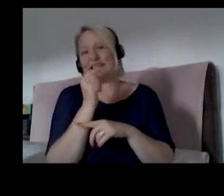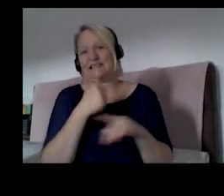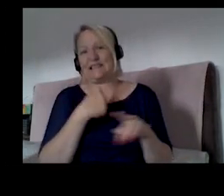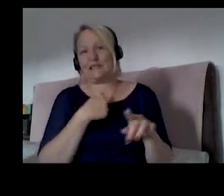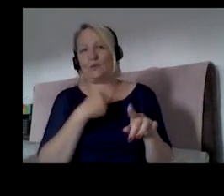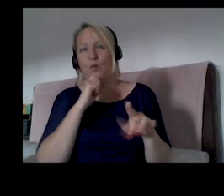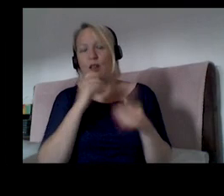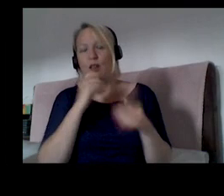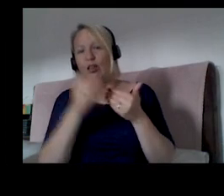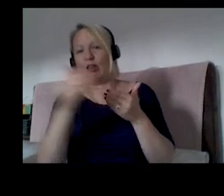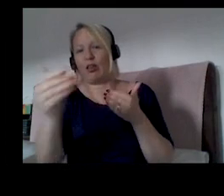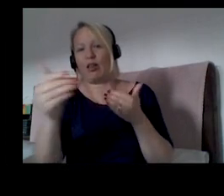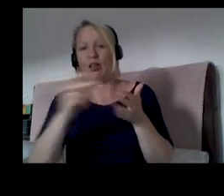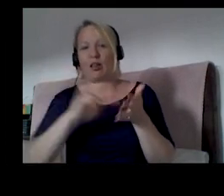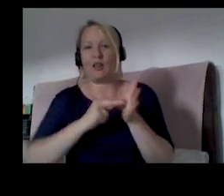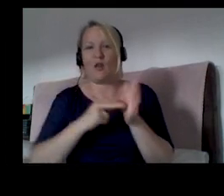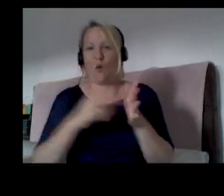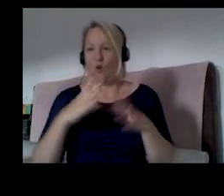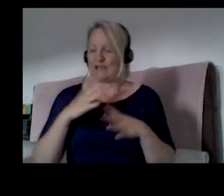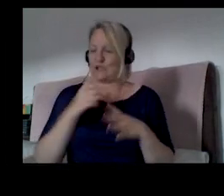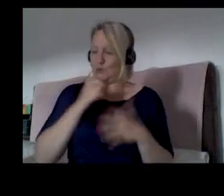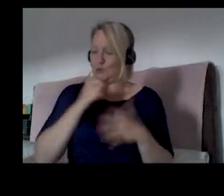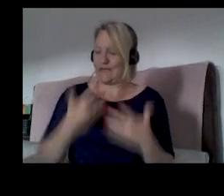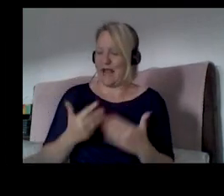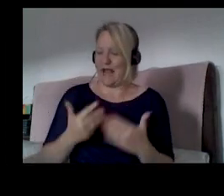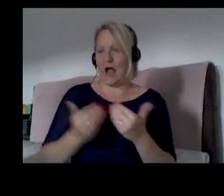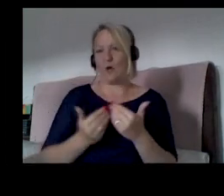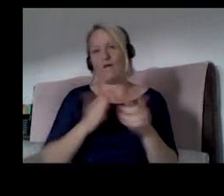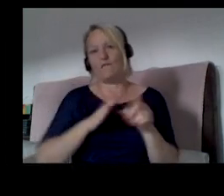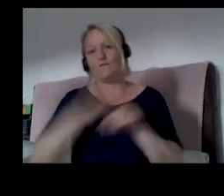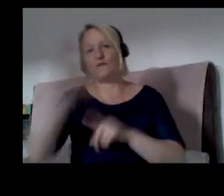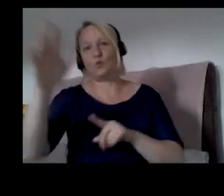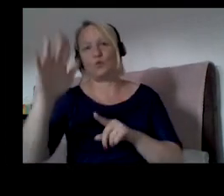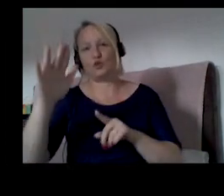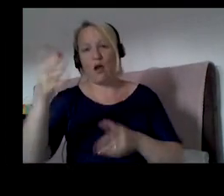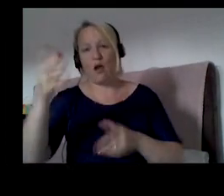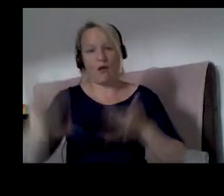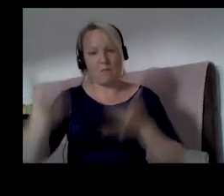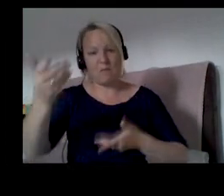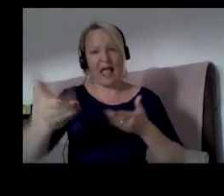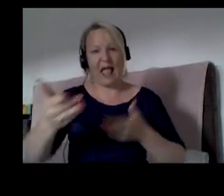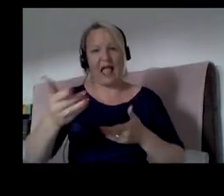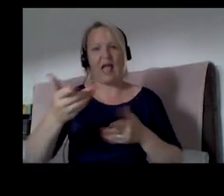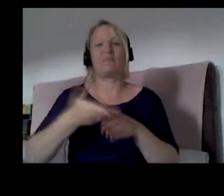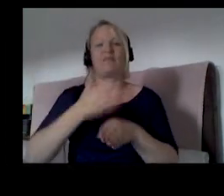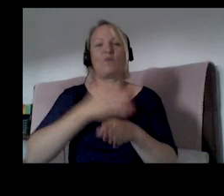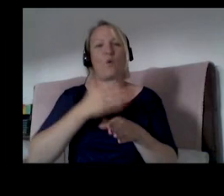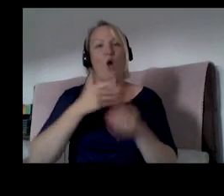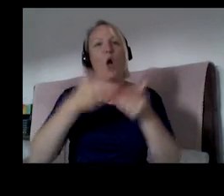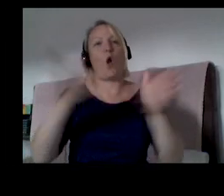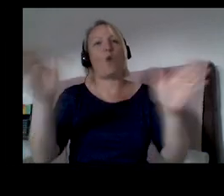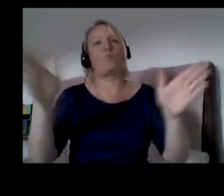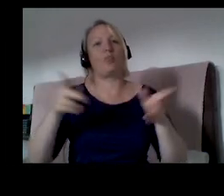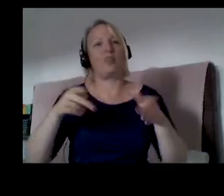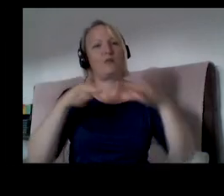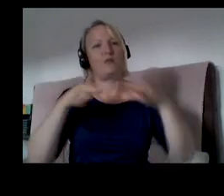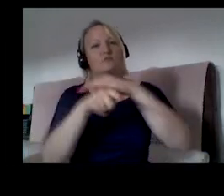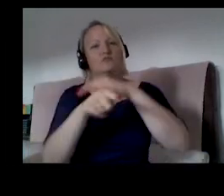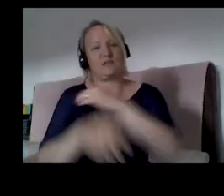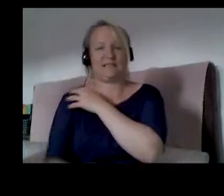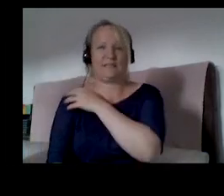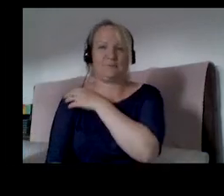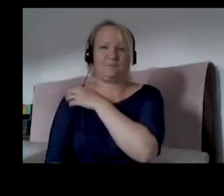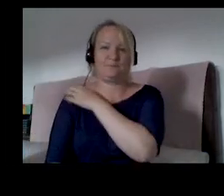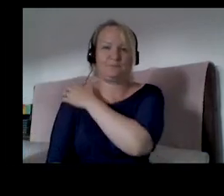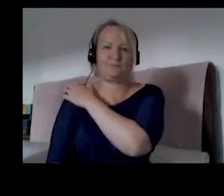and particulate matter is predicted at receptors between existing conditions and future conditions before the Lower Thames